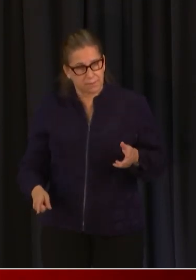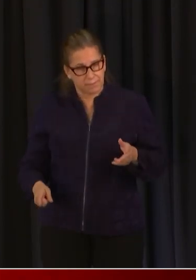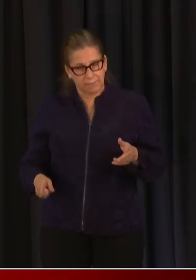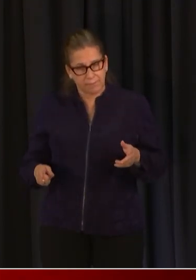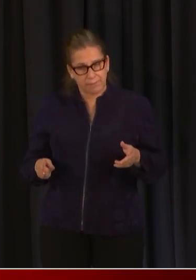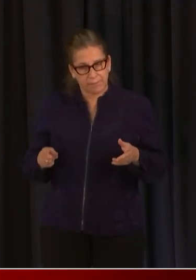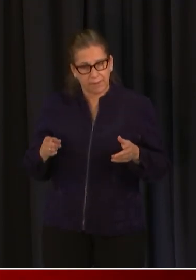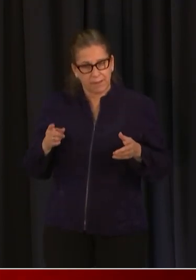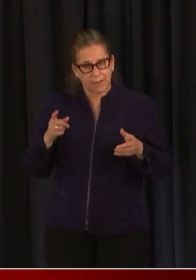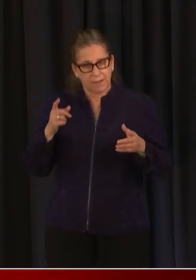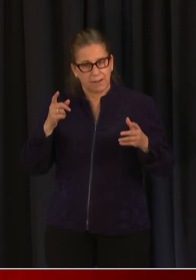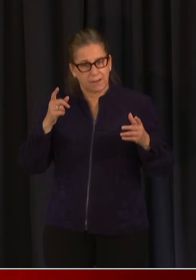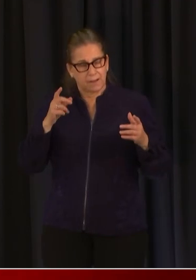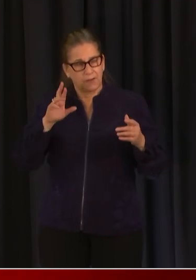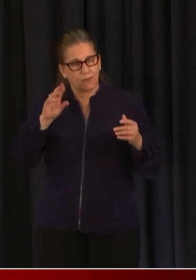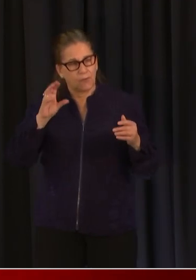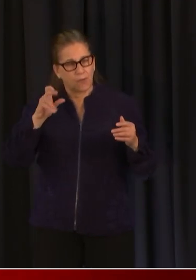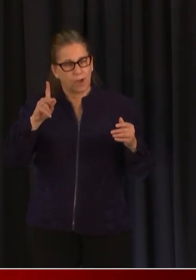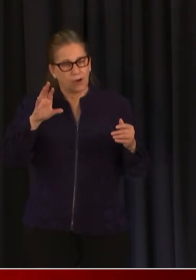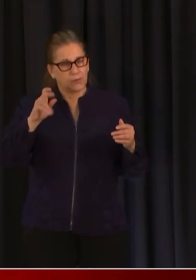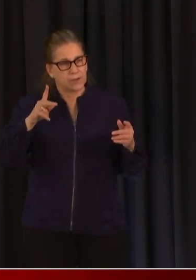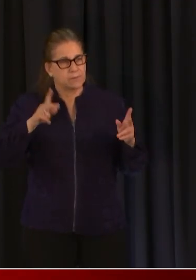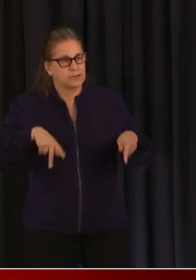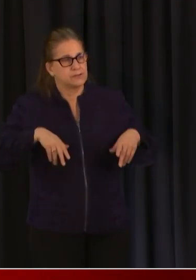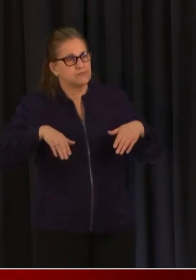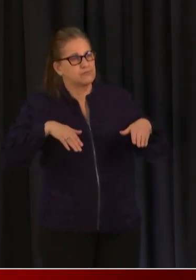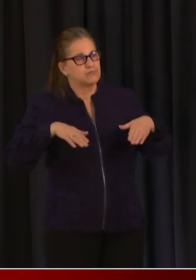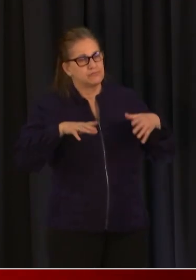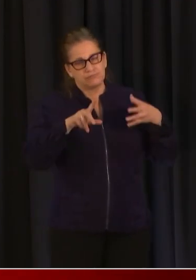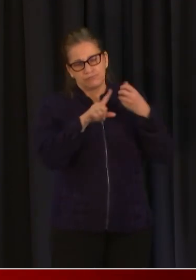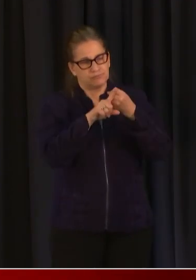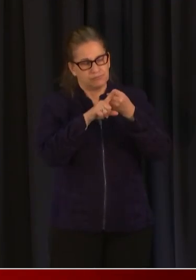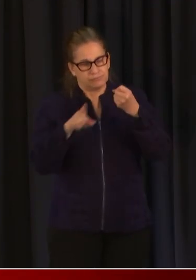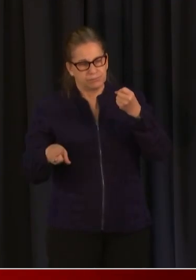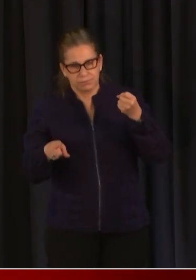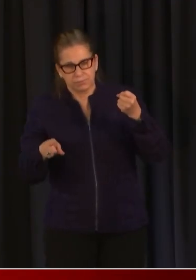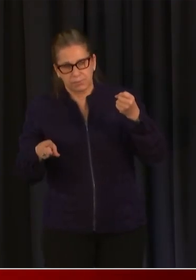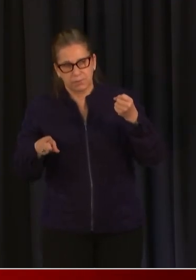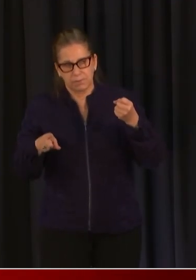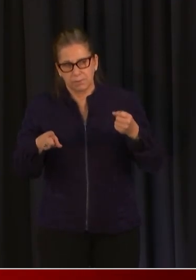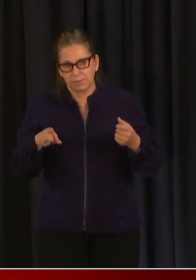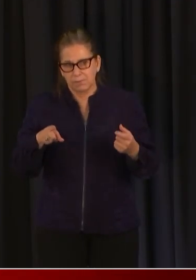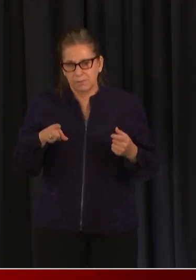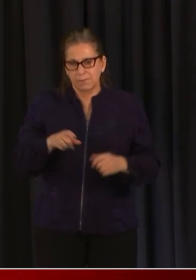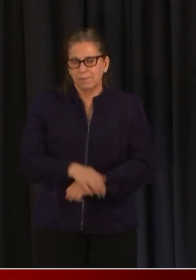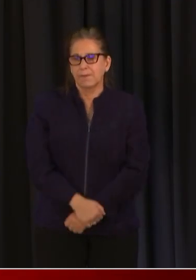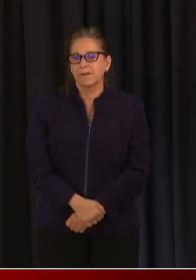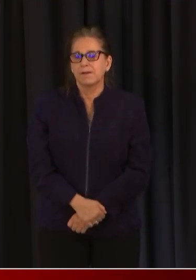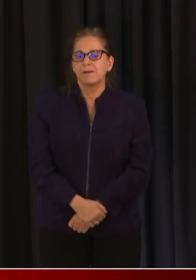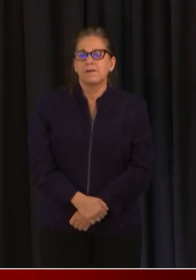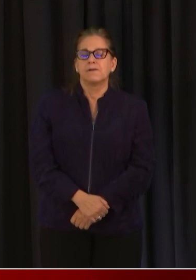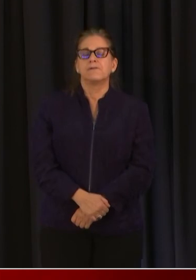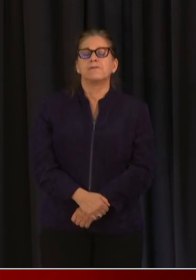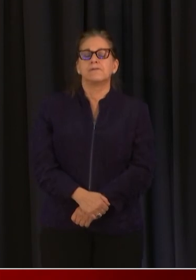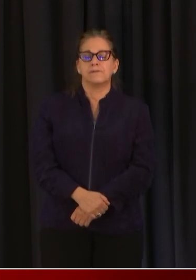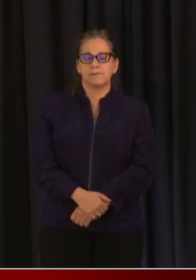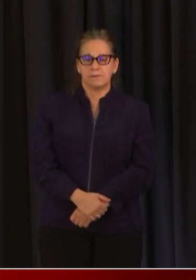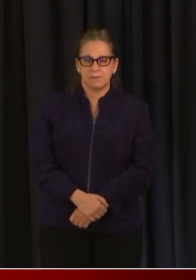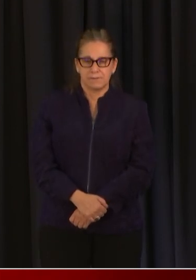Creek on weekends and times like that? Well, first of all, it's a